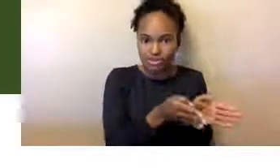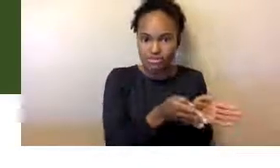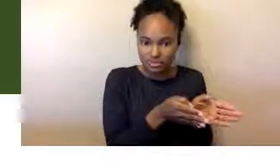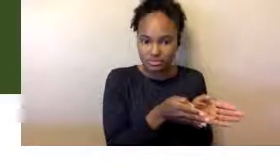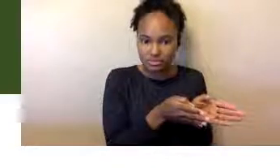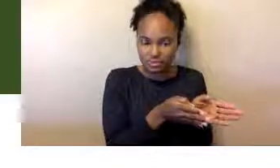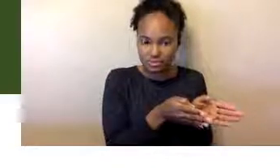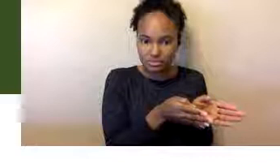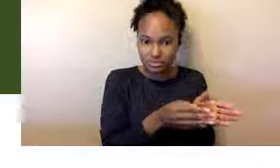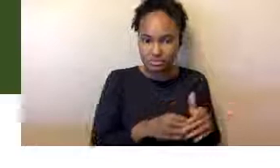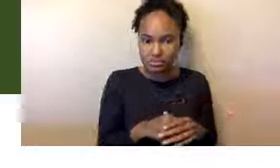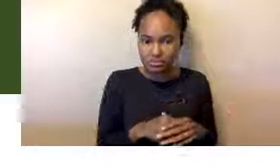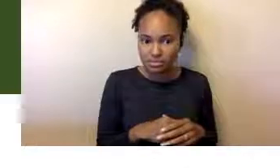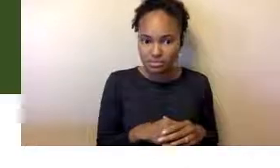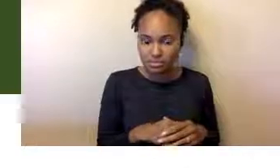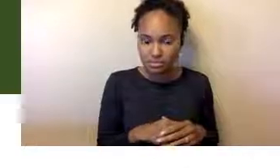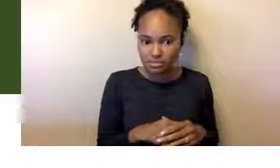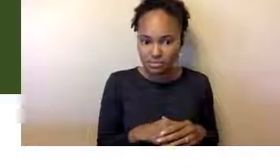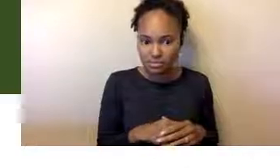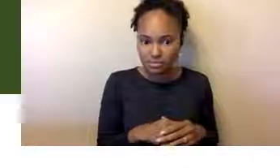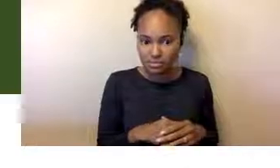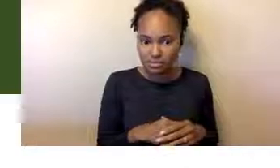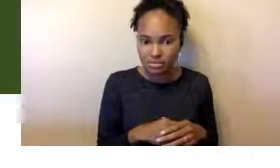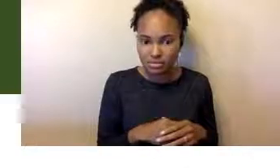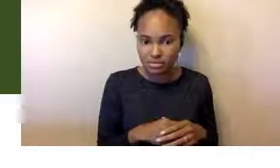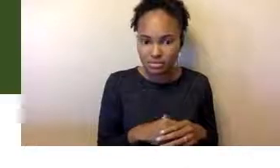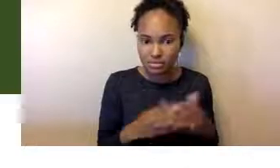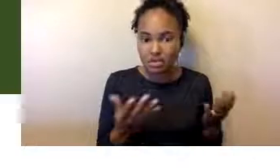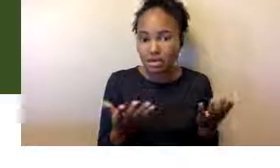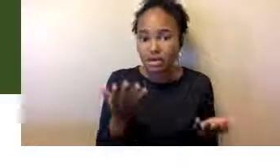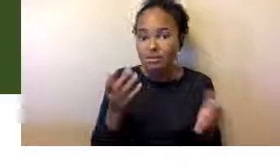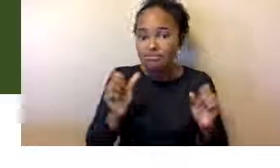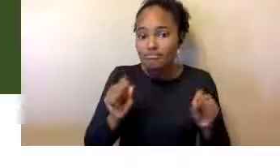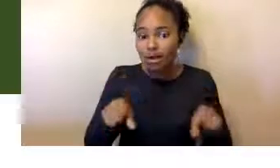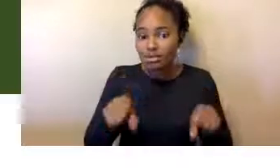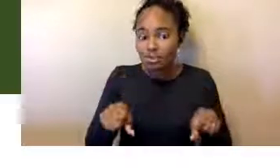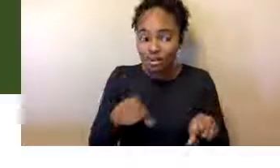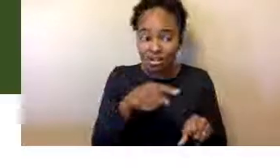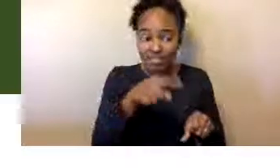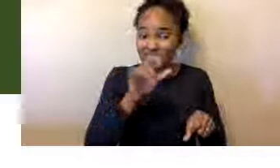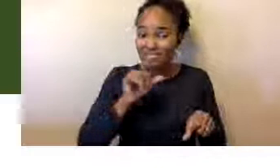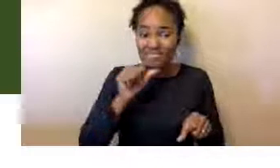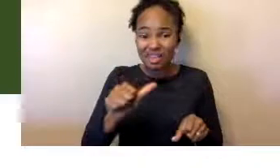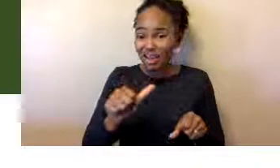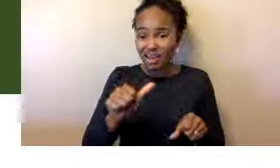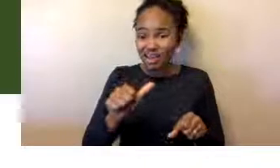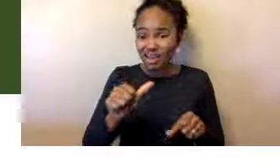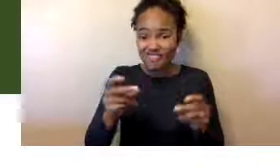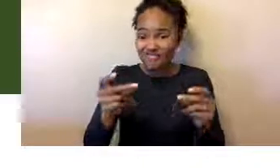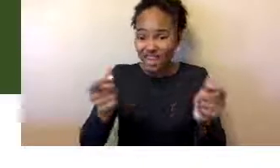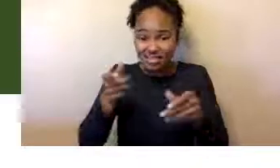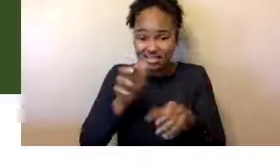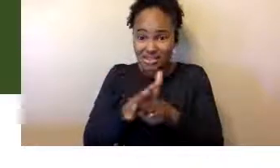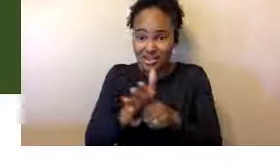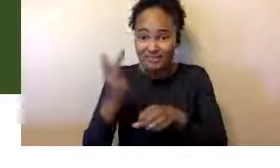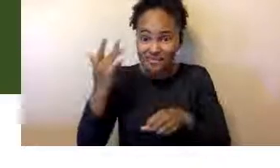tragic results, because these could be individuals who are either a danger to themselves or others and